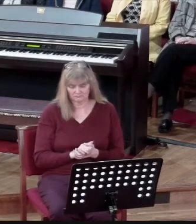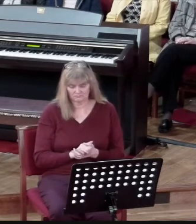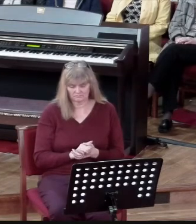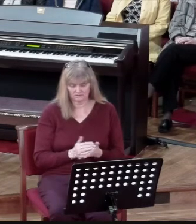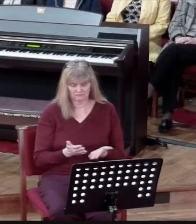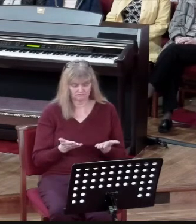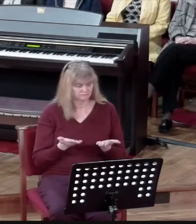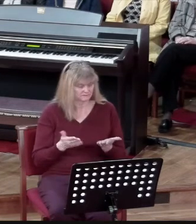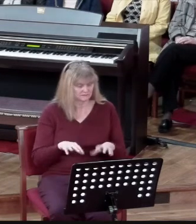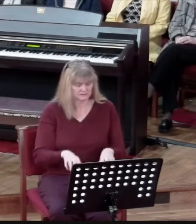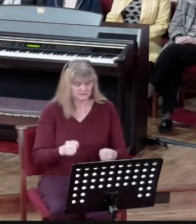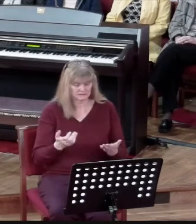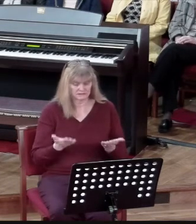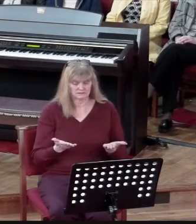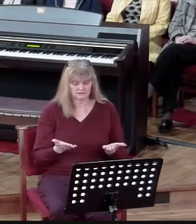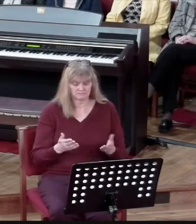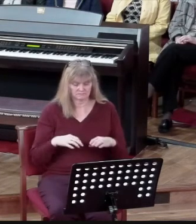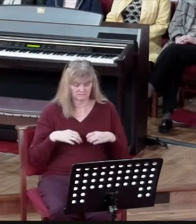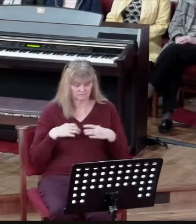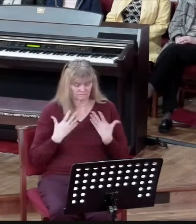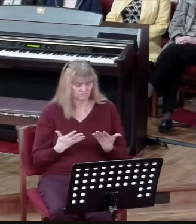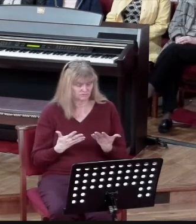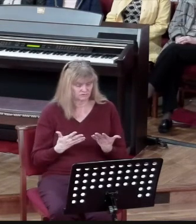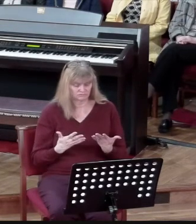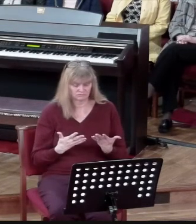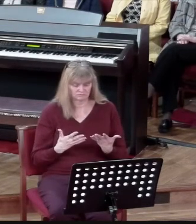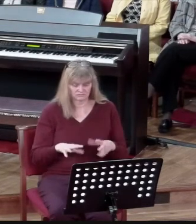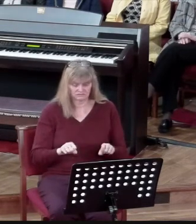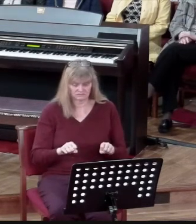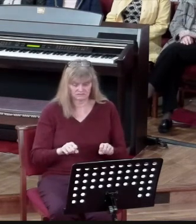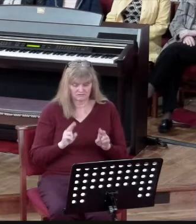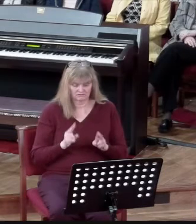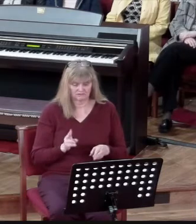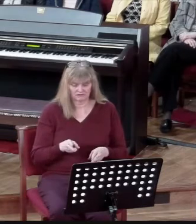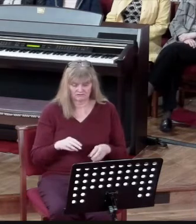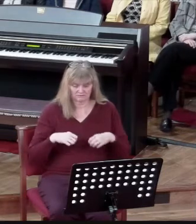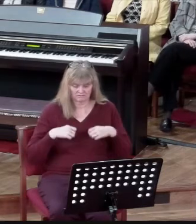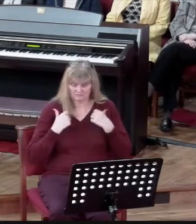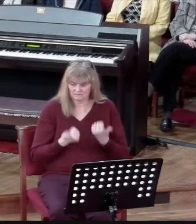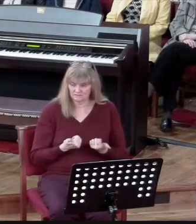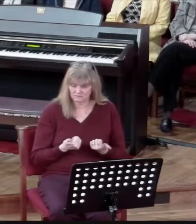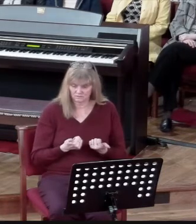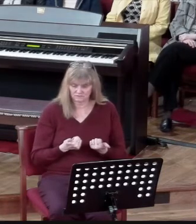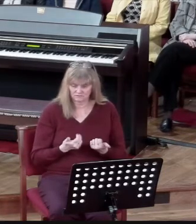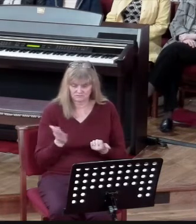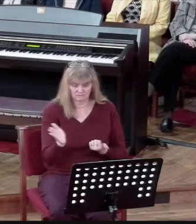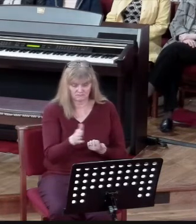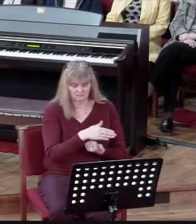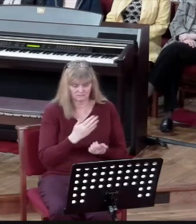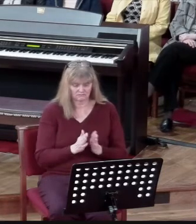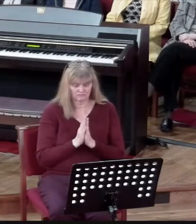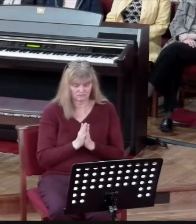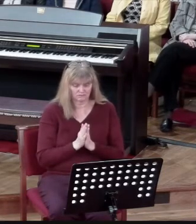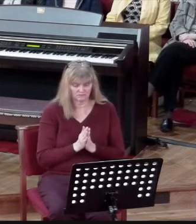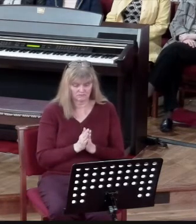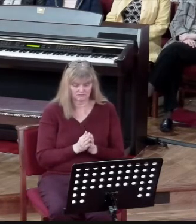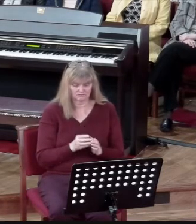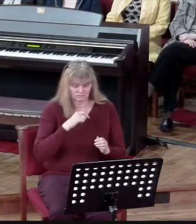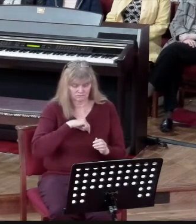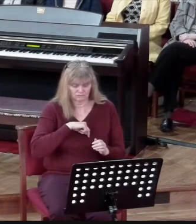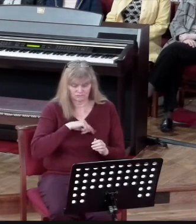there. Start afresh this morning, like an early new morning there on the beach. Let's start in our own hearts